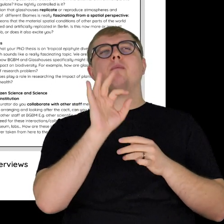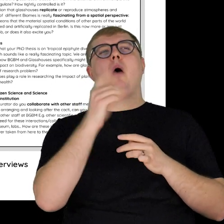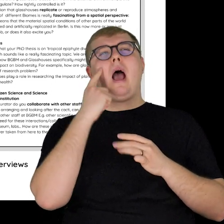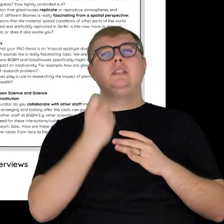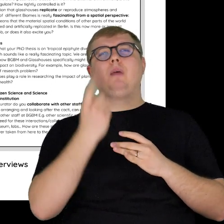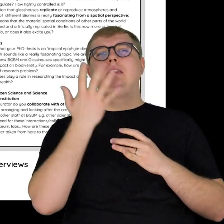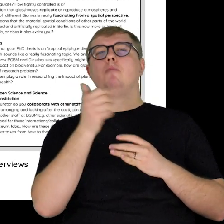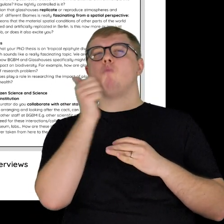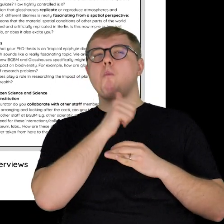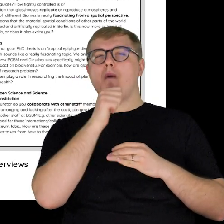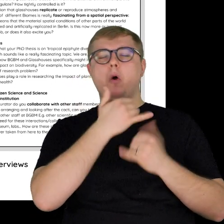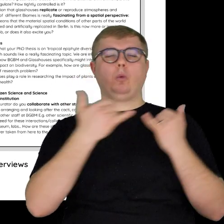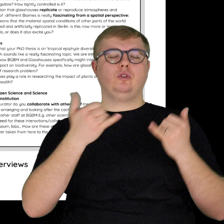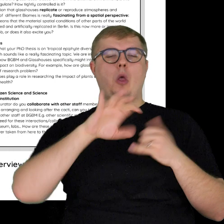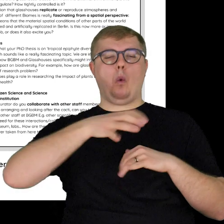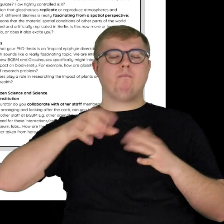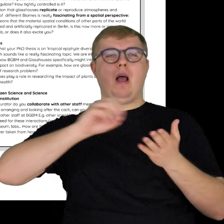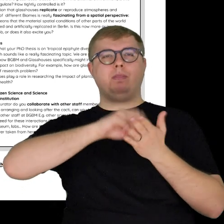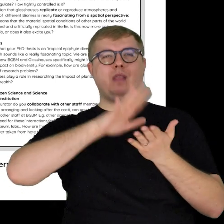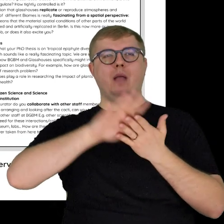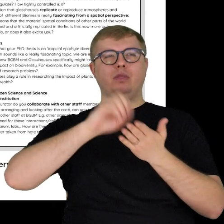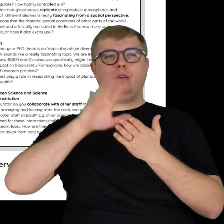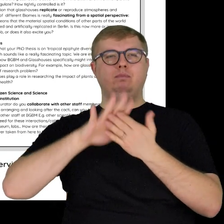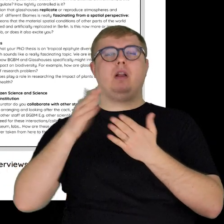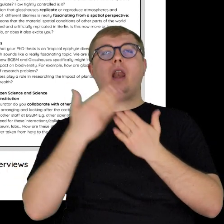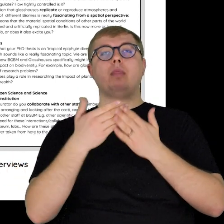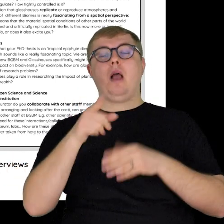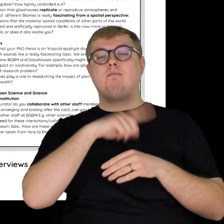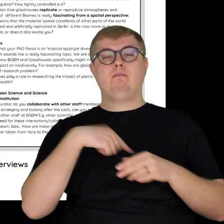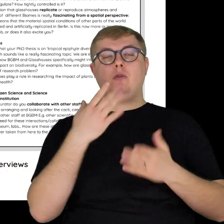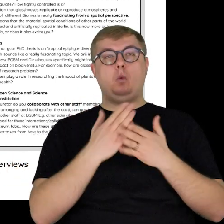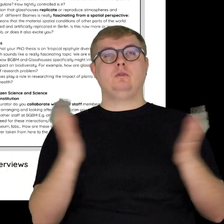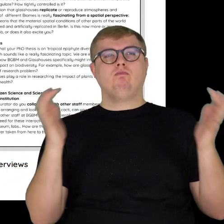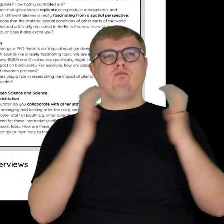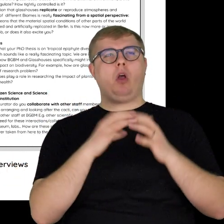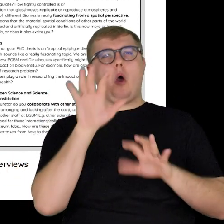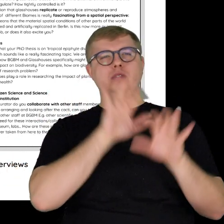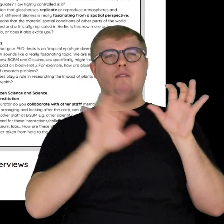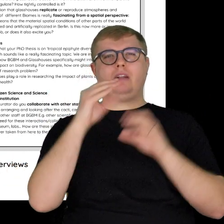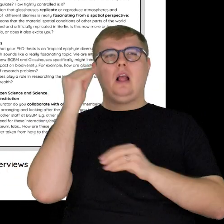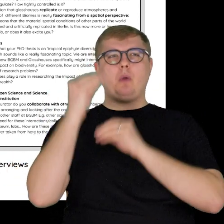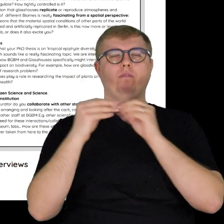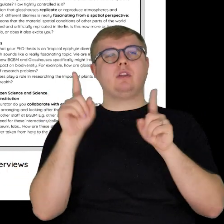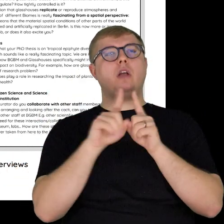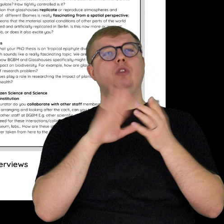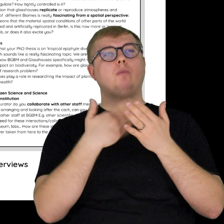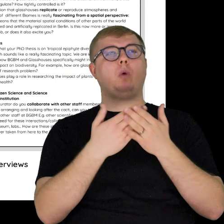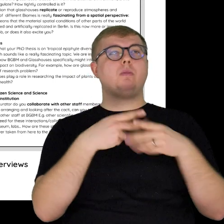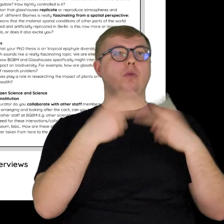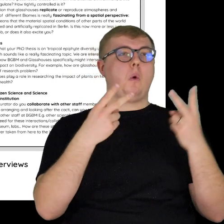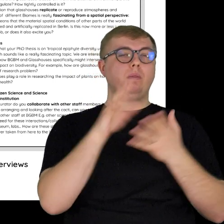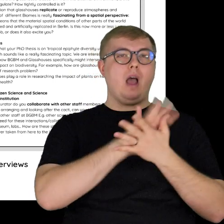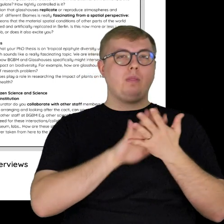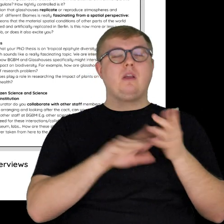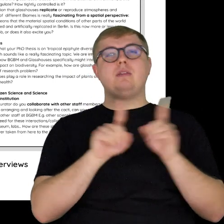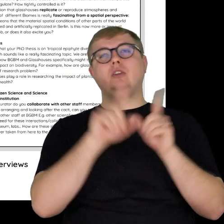in this case, we brought together ethnographic observations such as field notes and texts and photos and sketches. We were able to combine